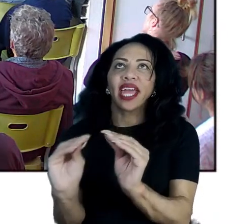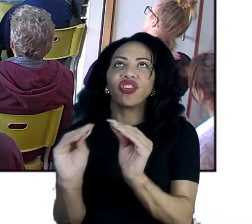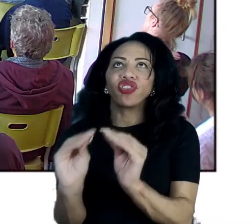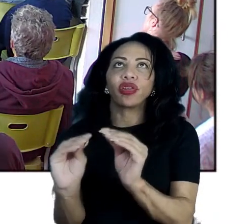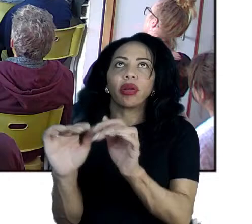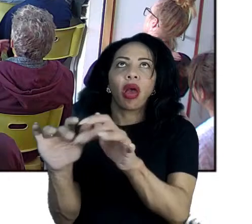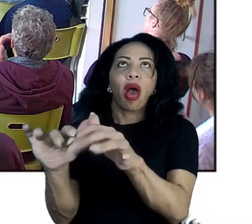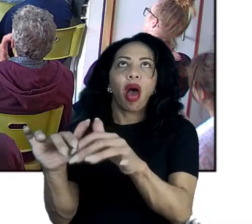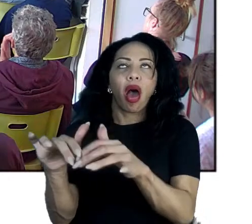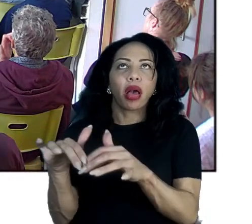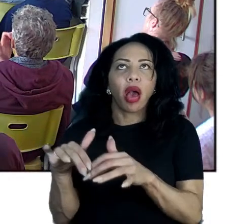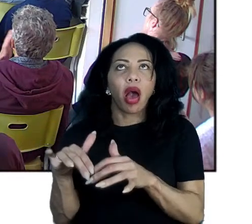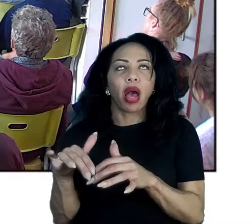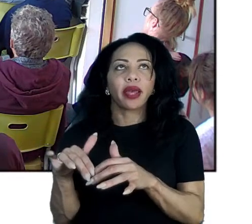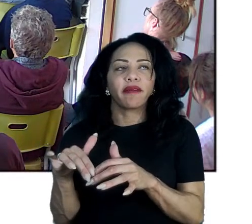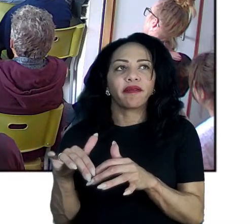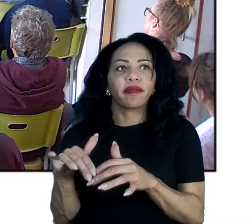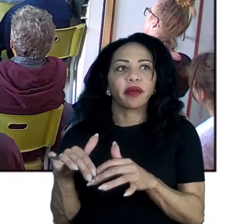in the space